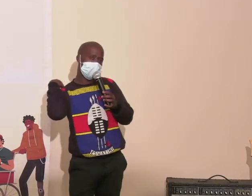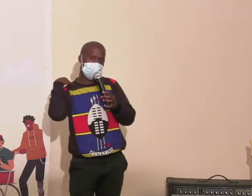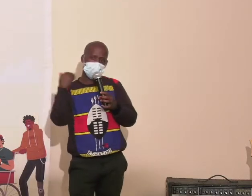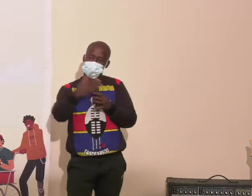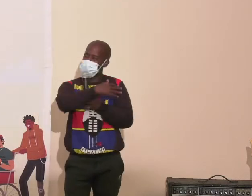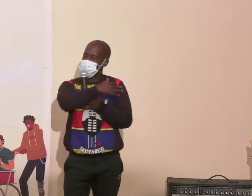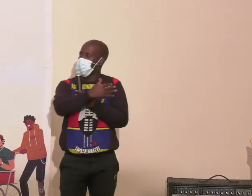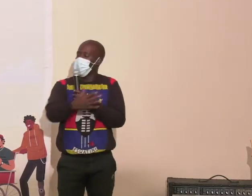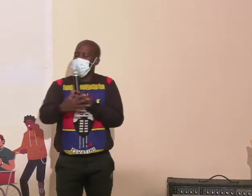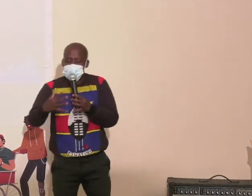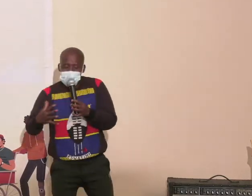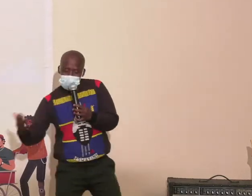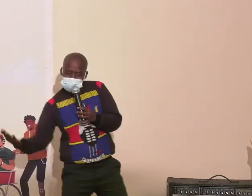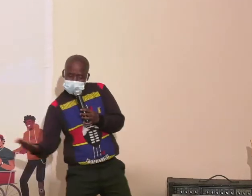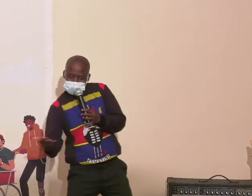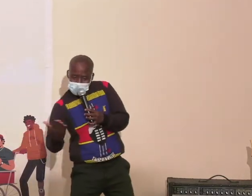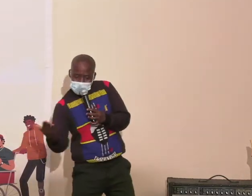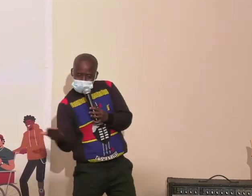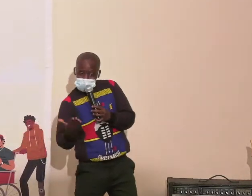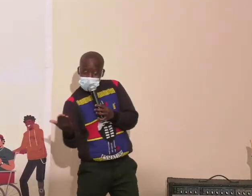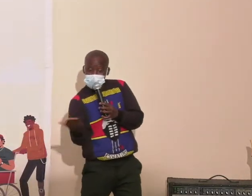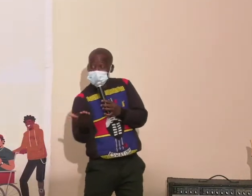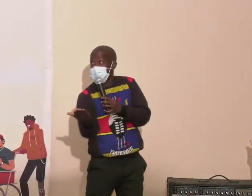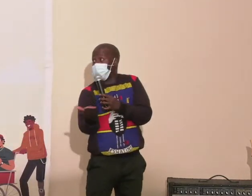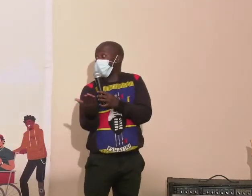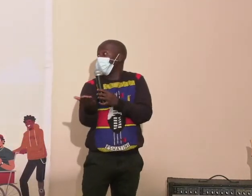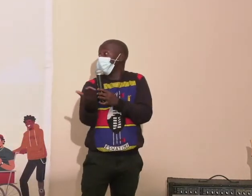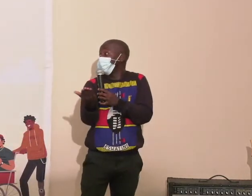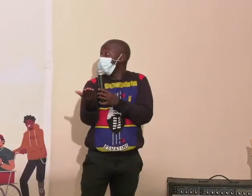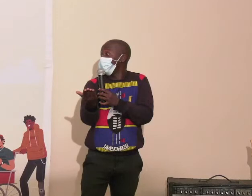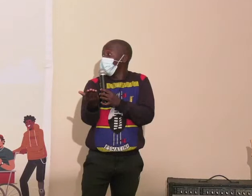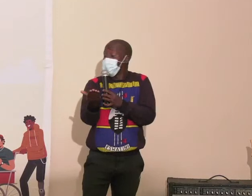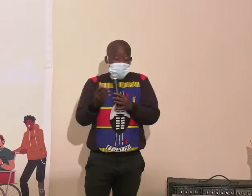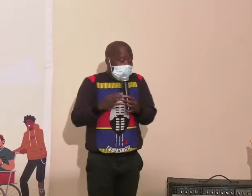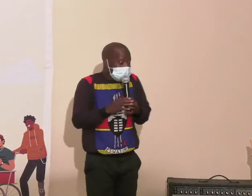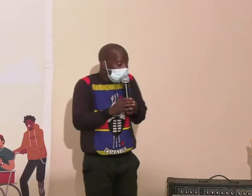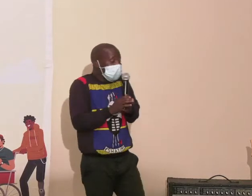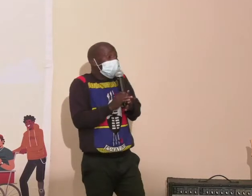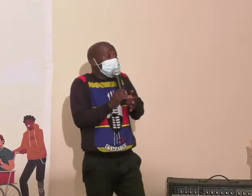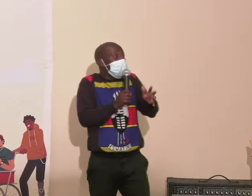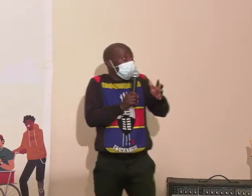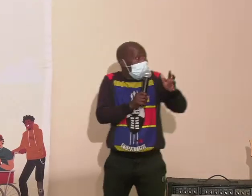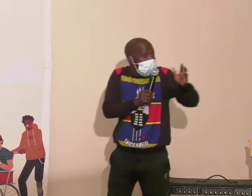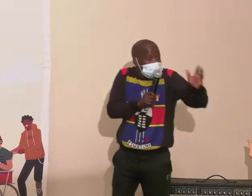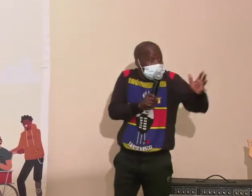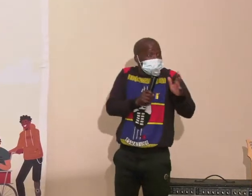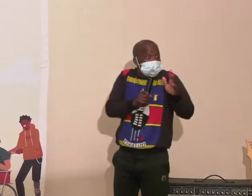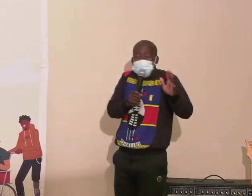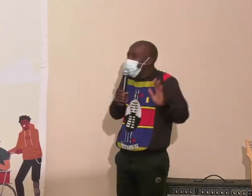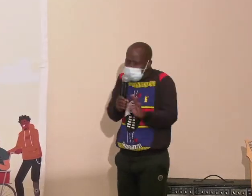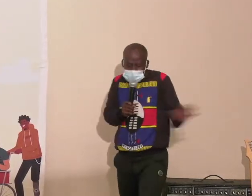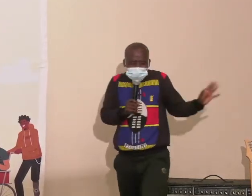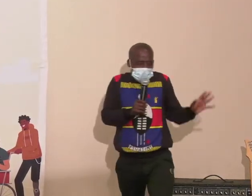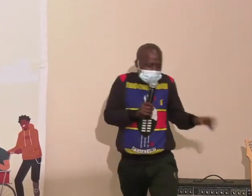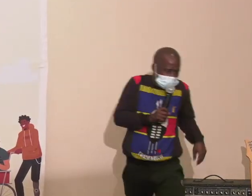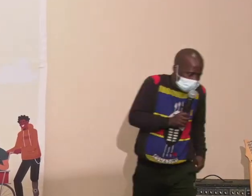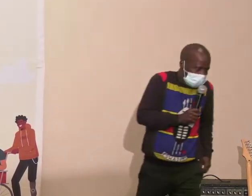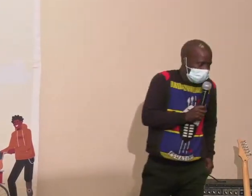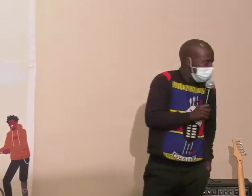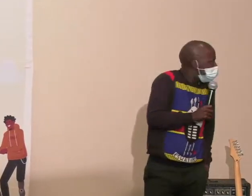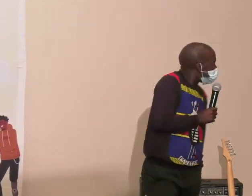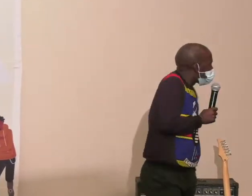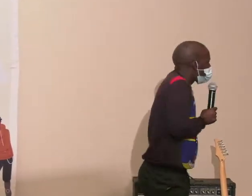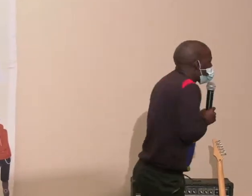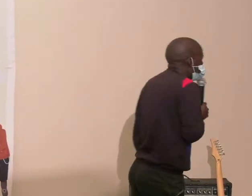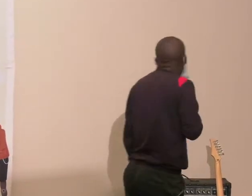kufakwa la ke gogo. Ufaka na usaqala kulomkhakha wetempilo. Mawusokulenzinga lefuna bo PS nabo minister sifake le